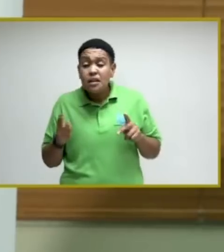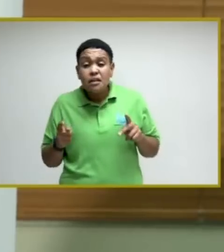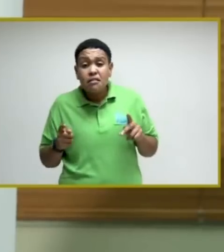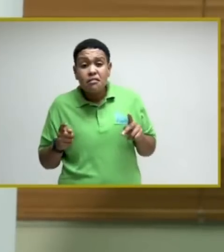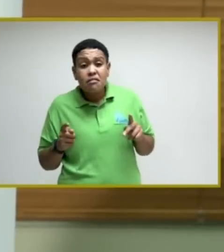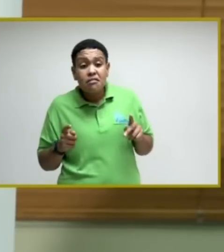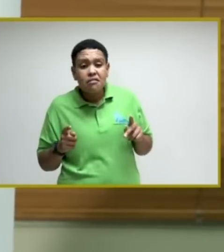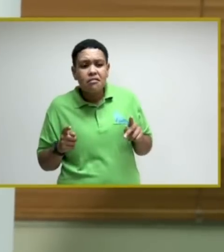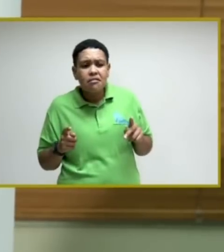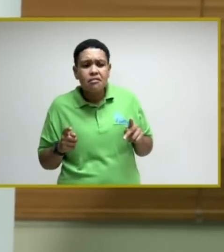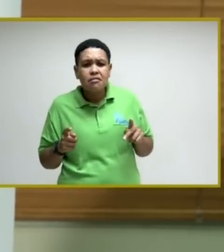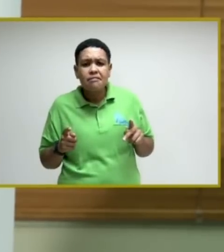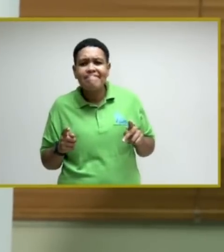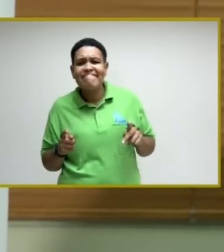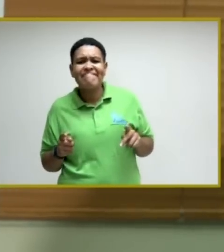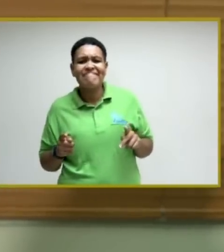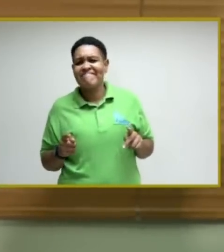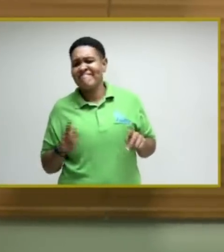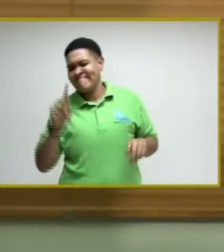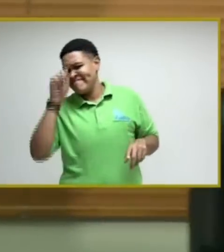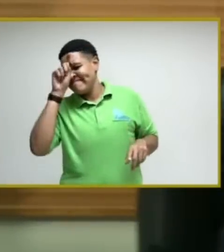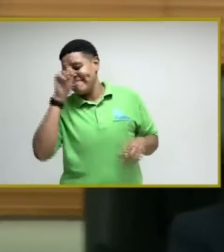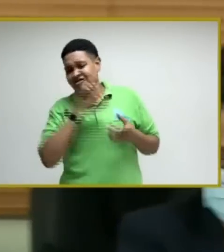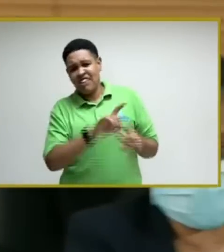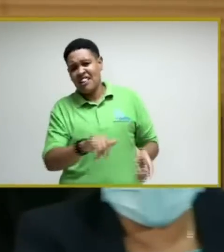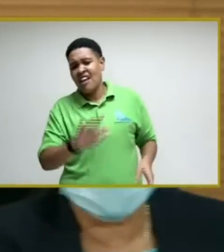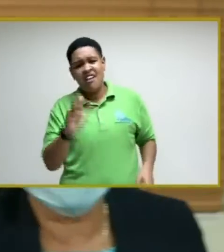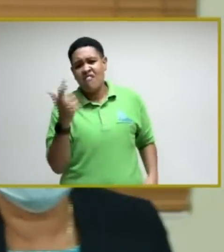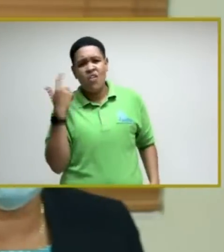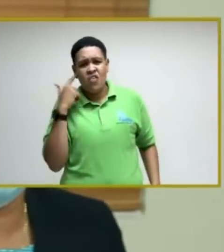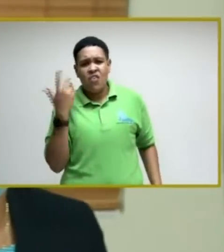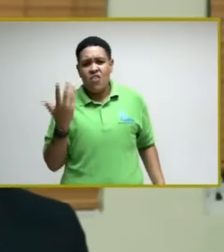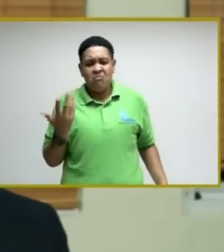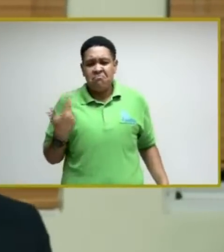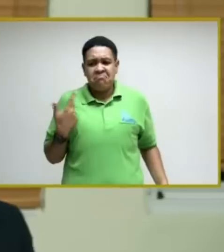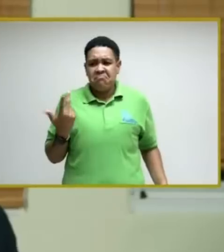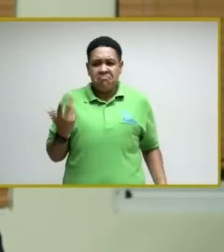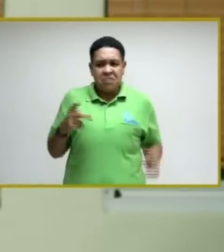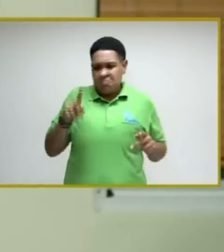that. I mean, maybe you have. Just to add that,